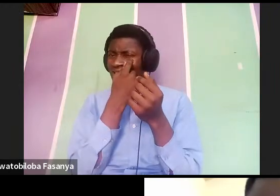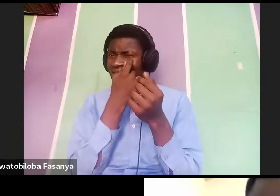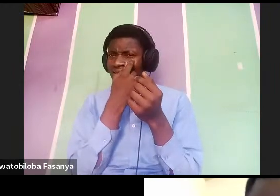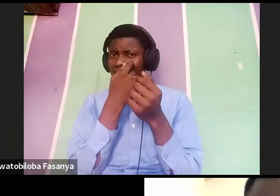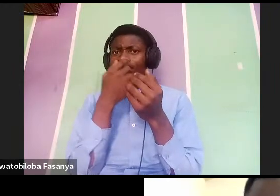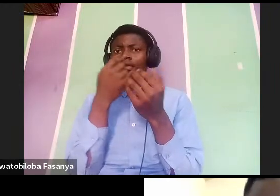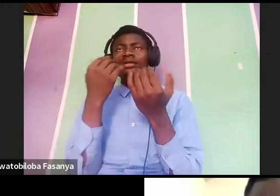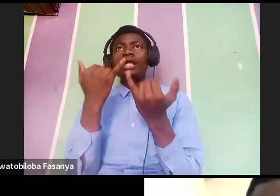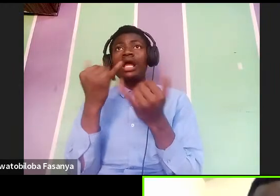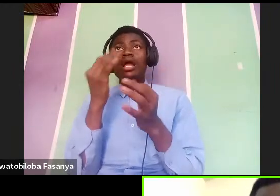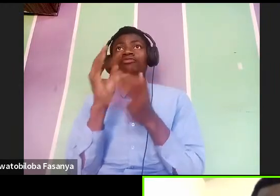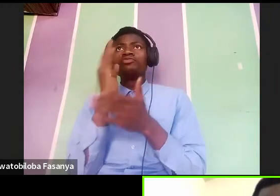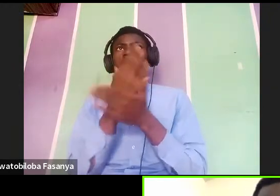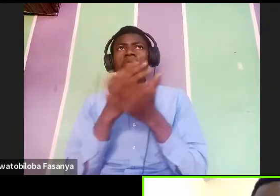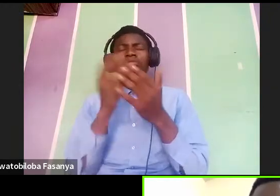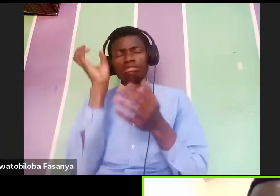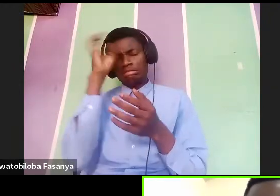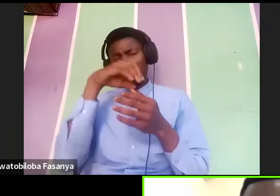eye?